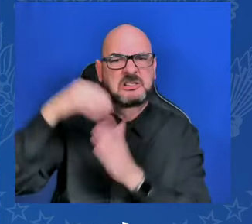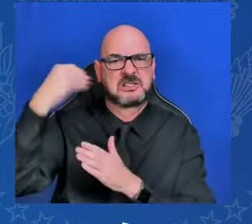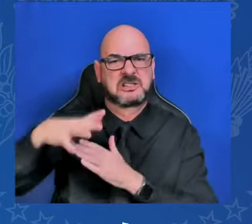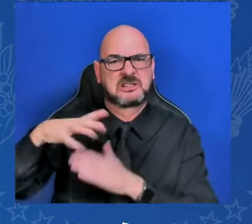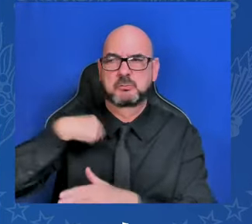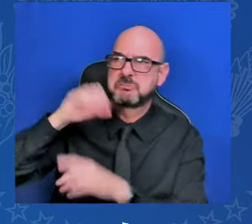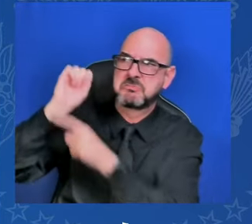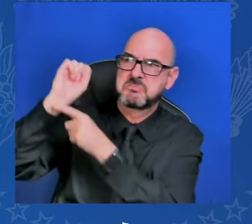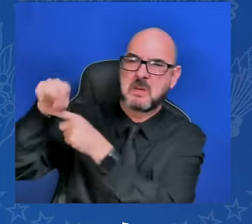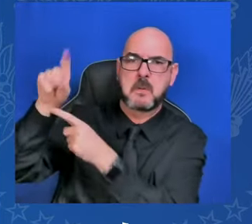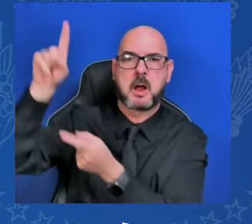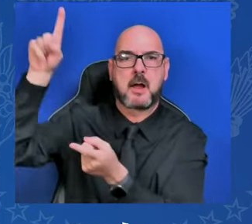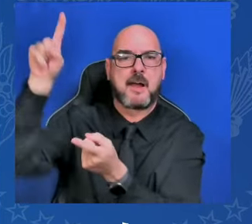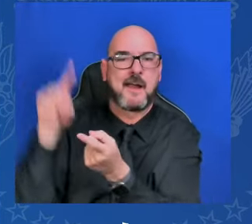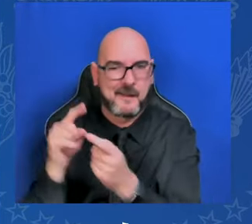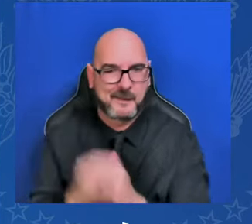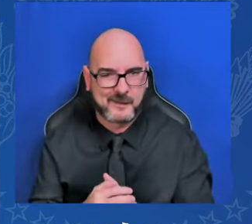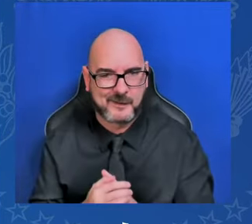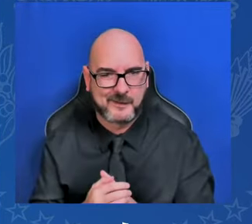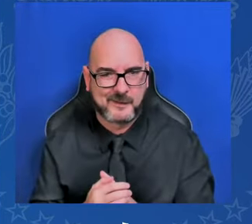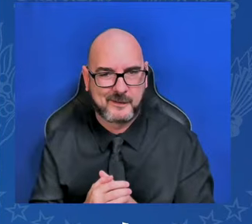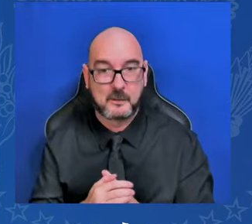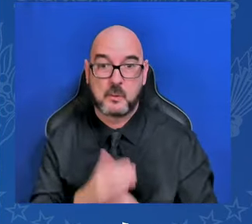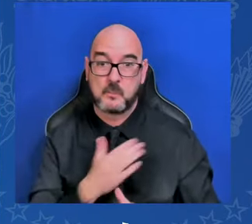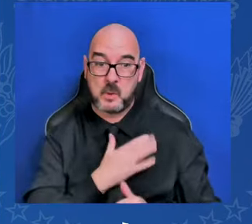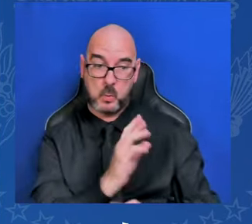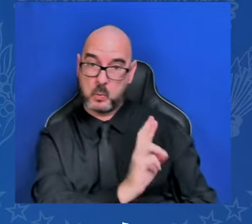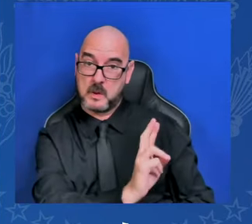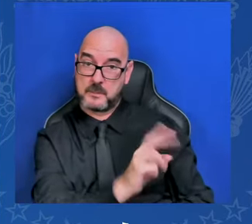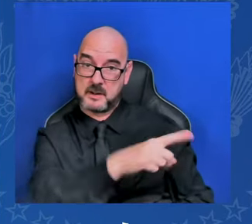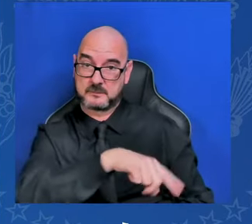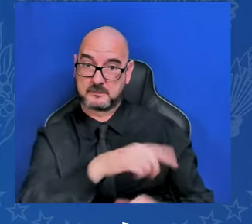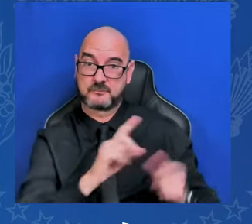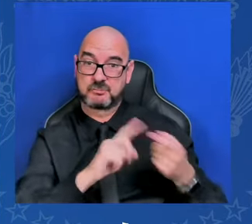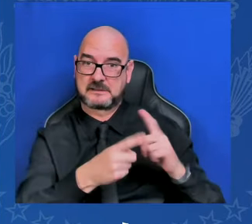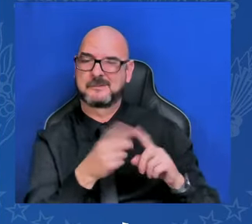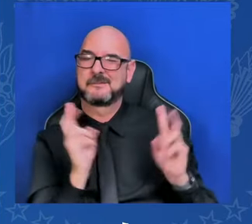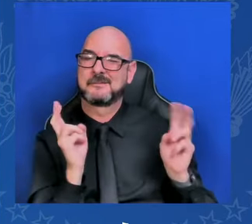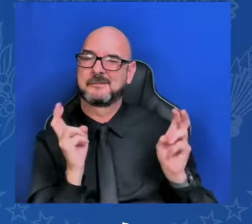us on that, but it not only lowers, you